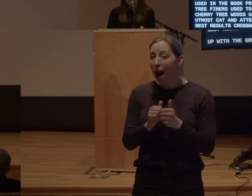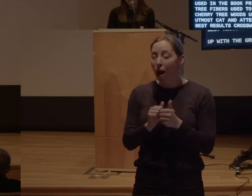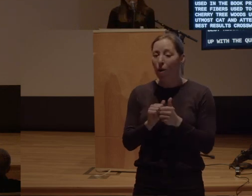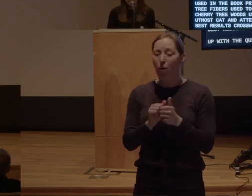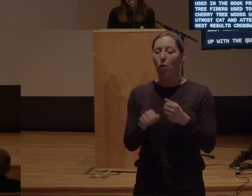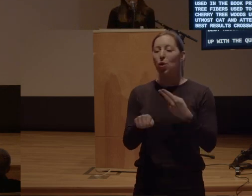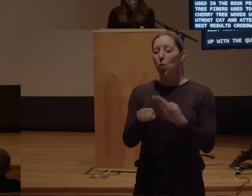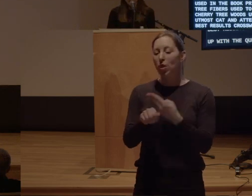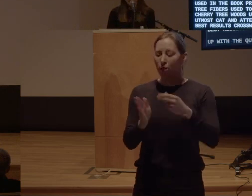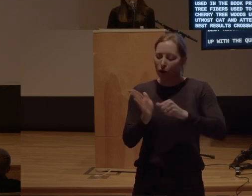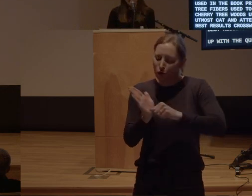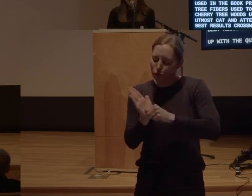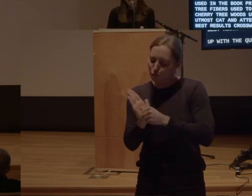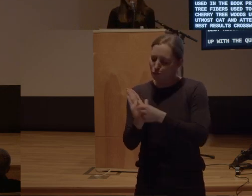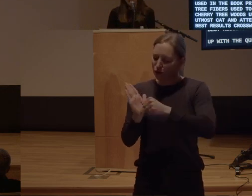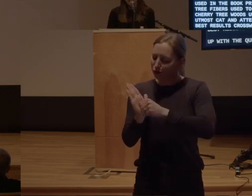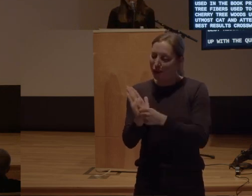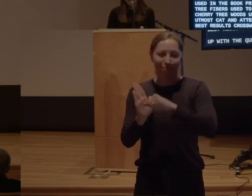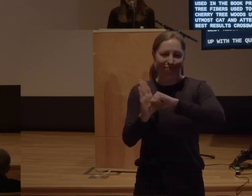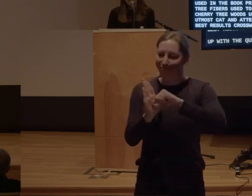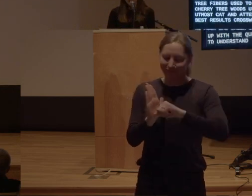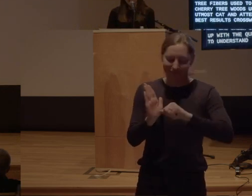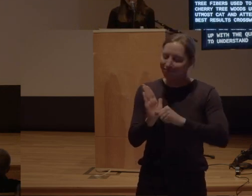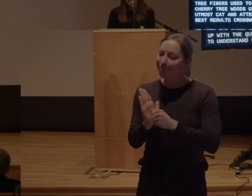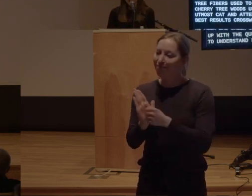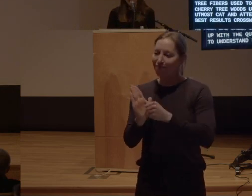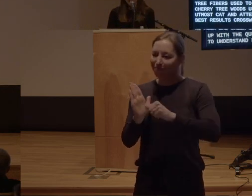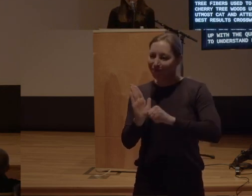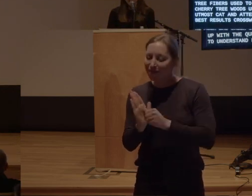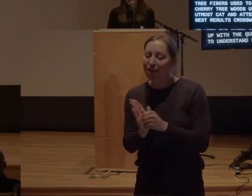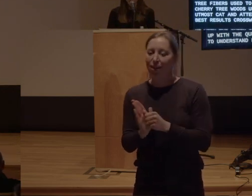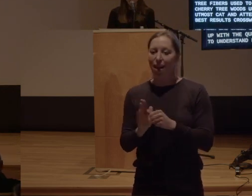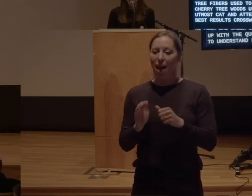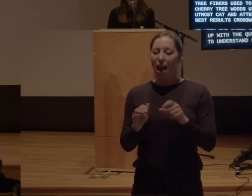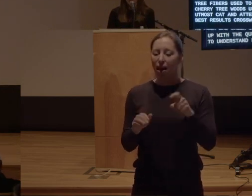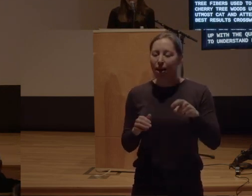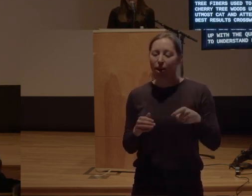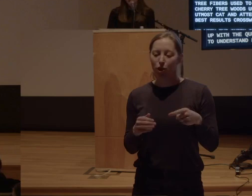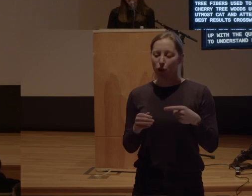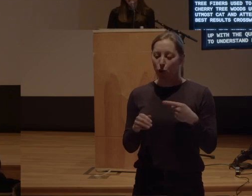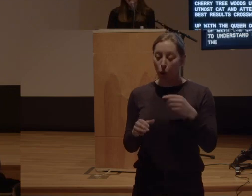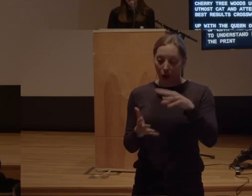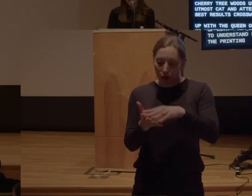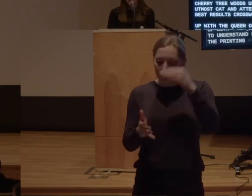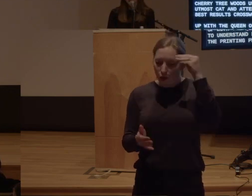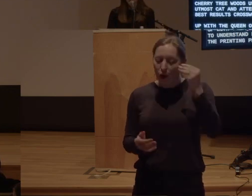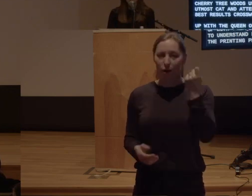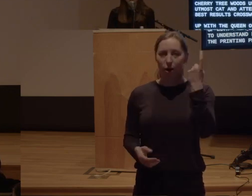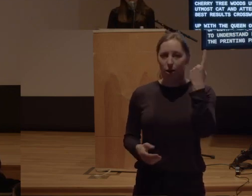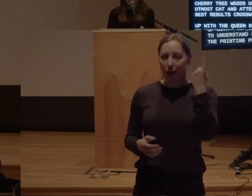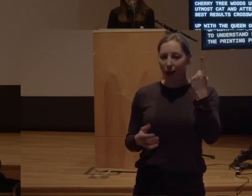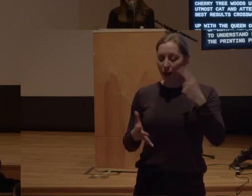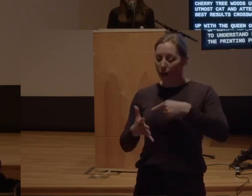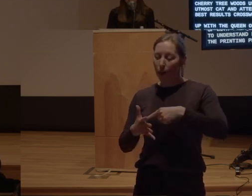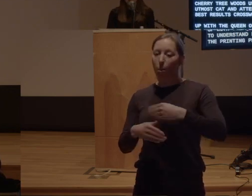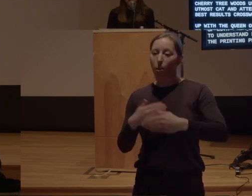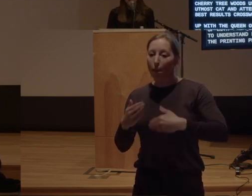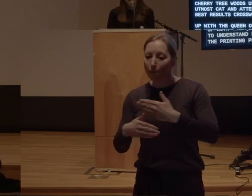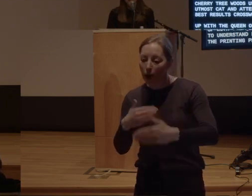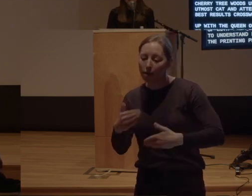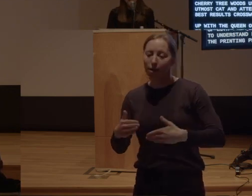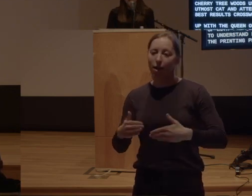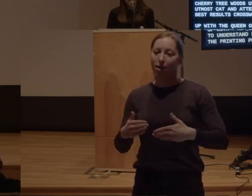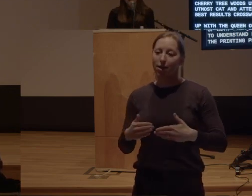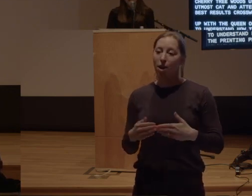wood, and printers had to understand how the organic pigments used in the printing process would interact with a range